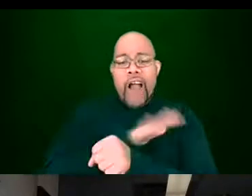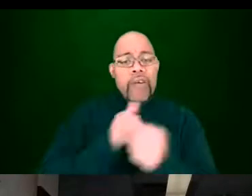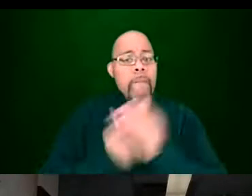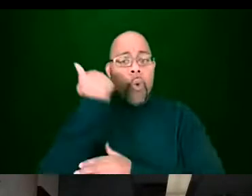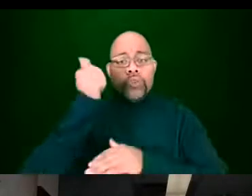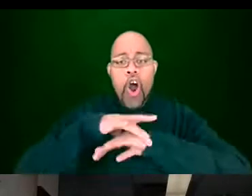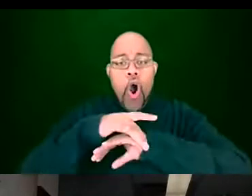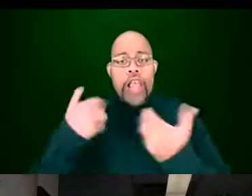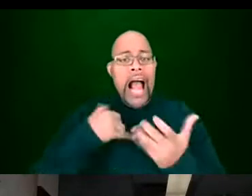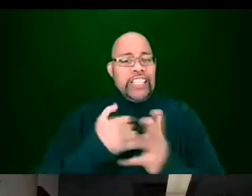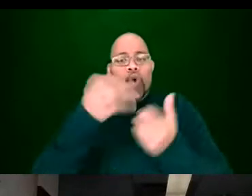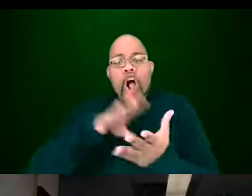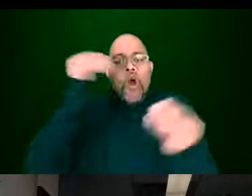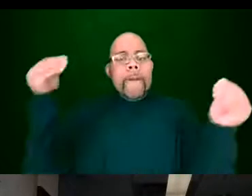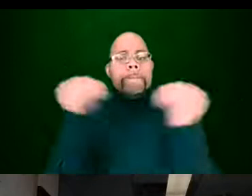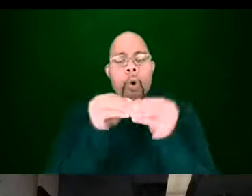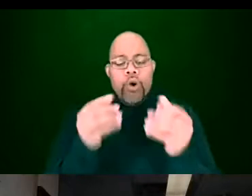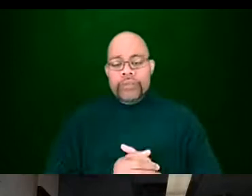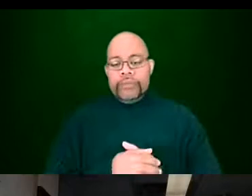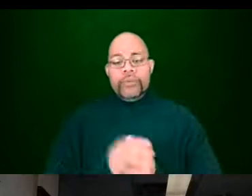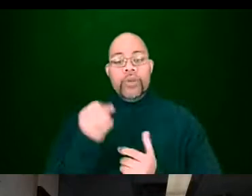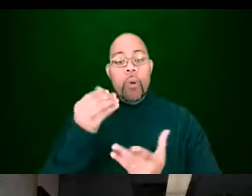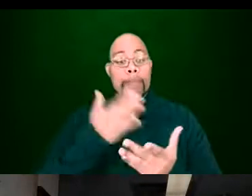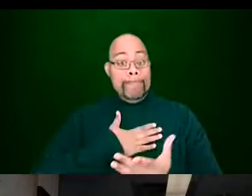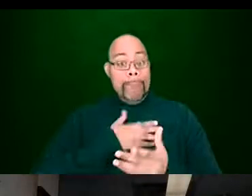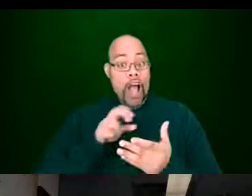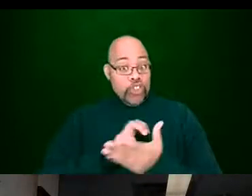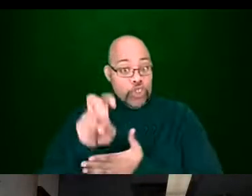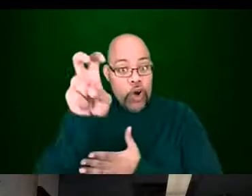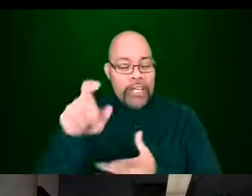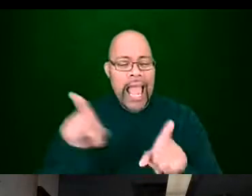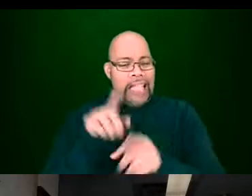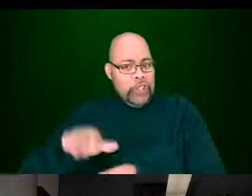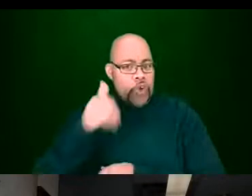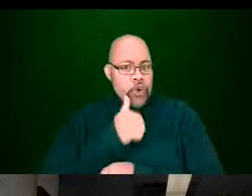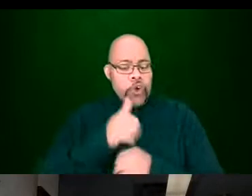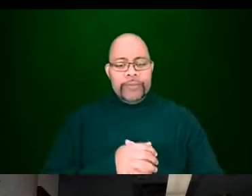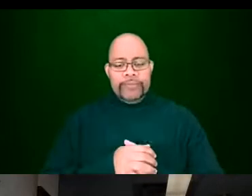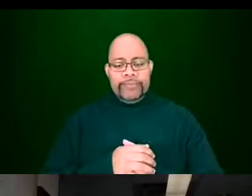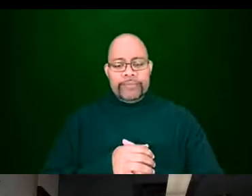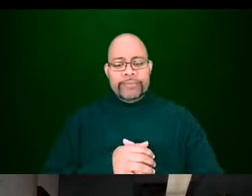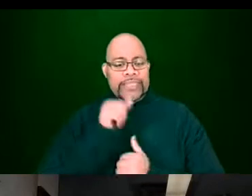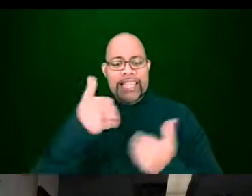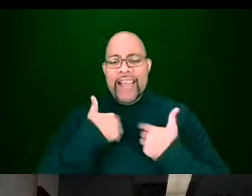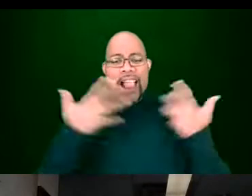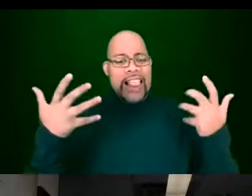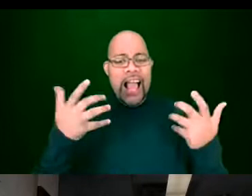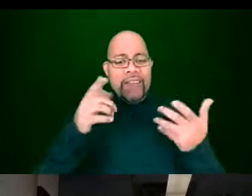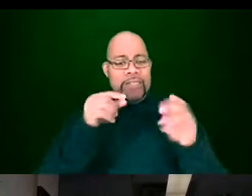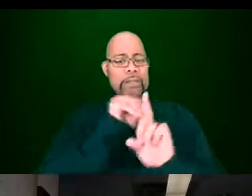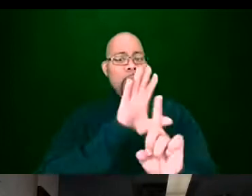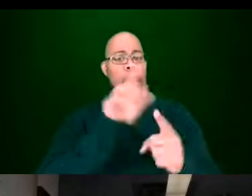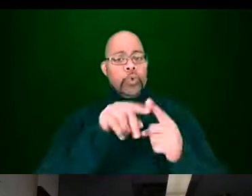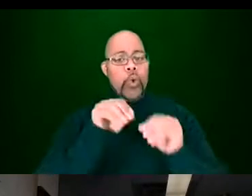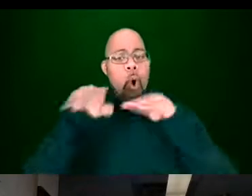planet. I just wanted to learn more. So in my journey as a little girl, we didn't have a lot of exposure to the